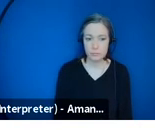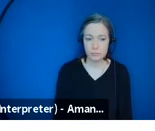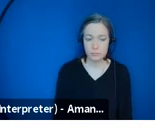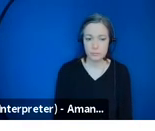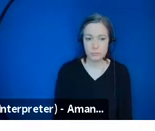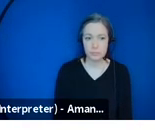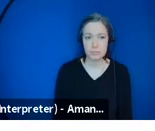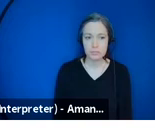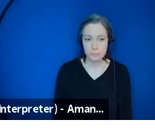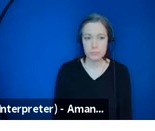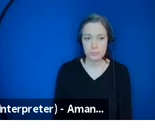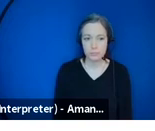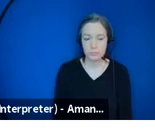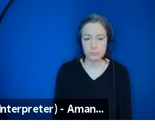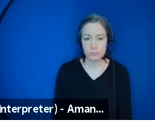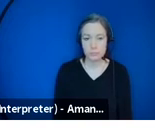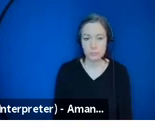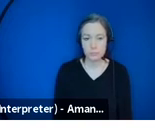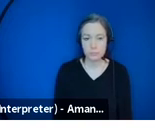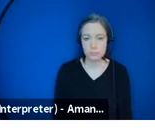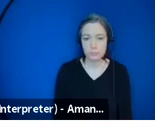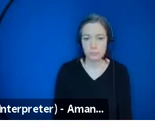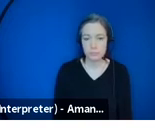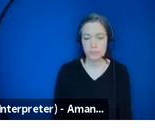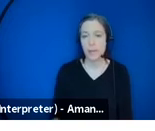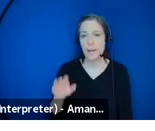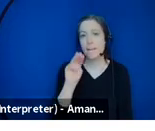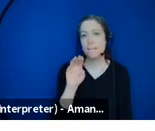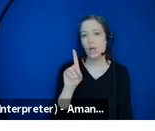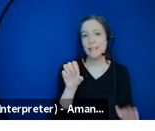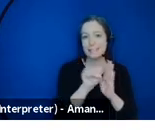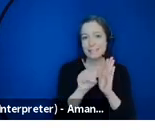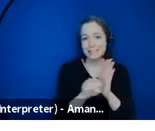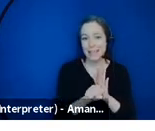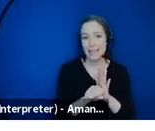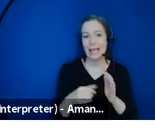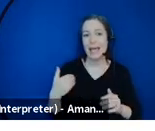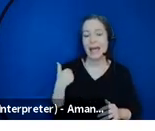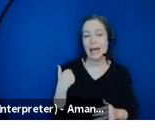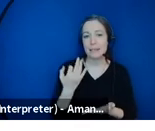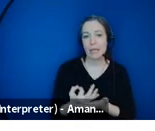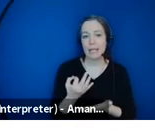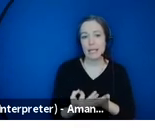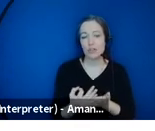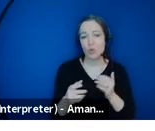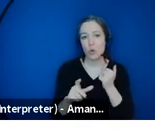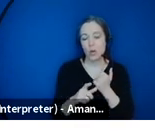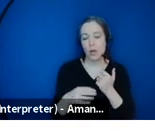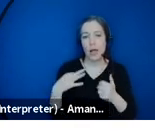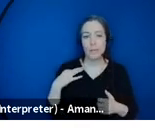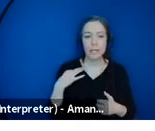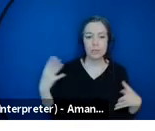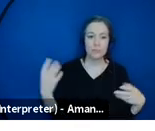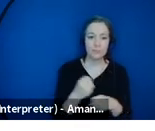All right. I also want to talk to you guys about the Maryland State Financial Aid Application or MISFA for short. The MISFA is available